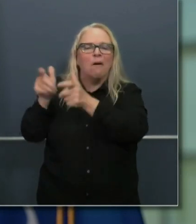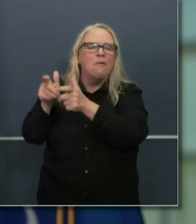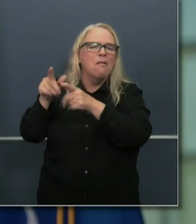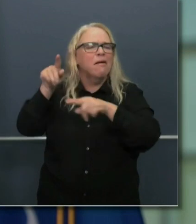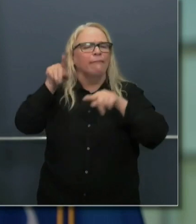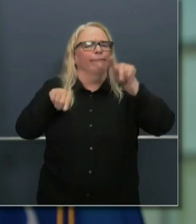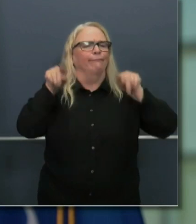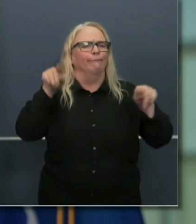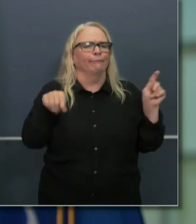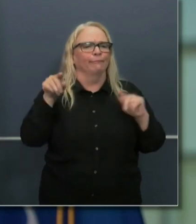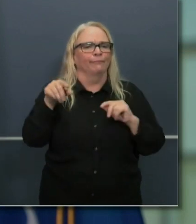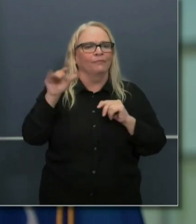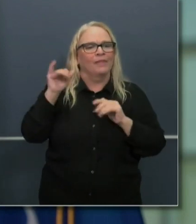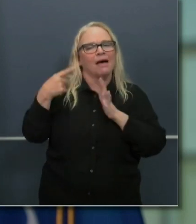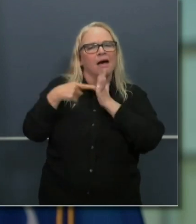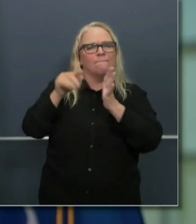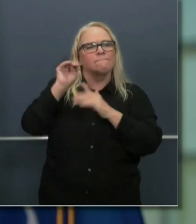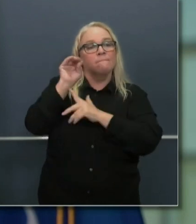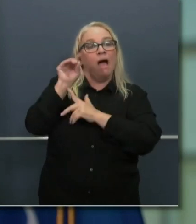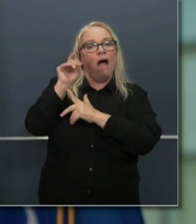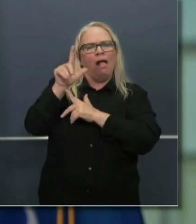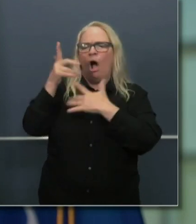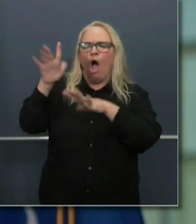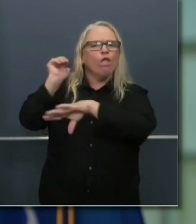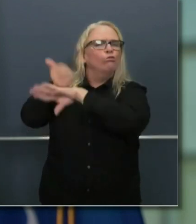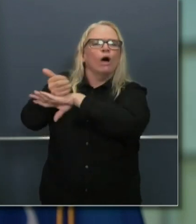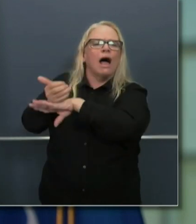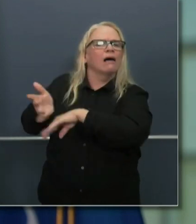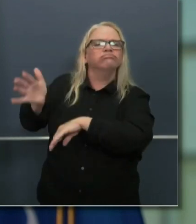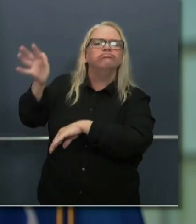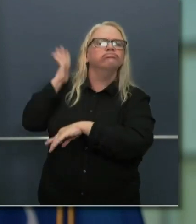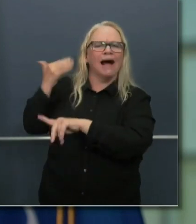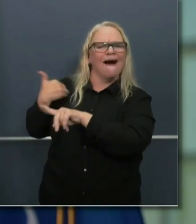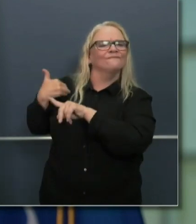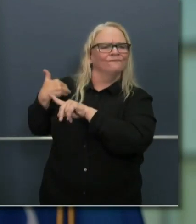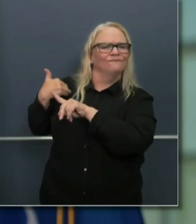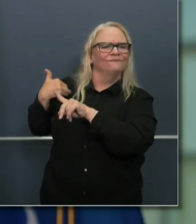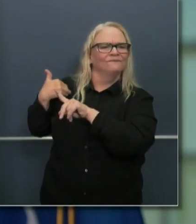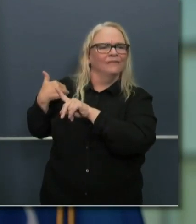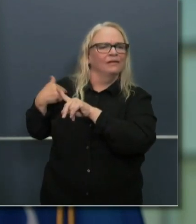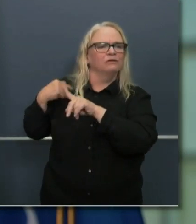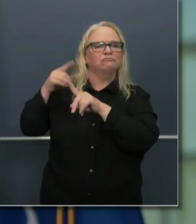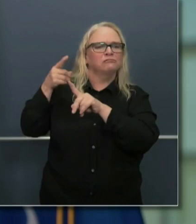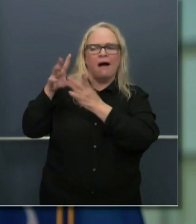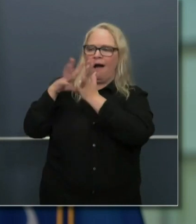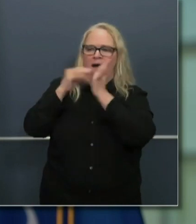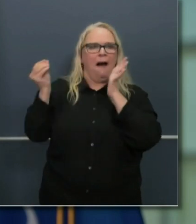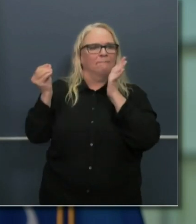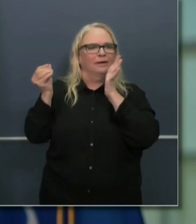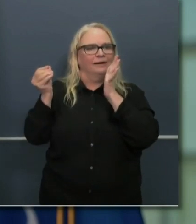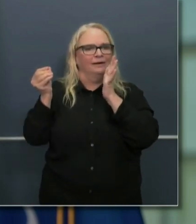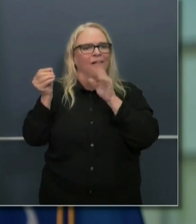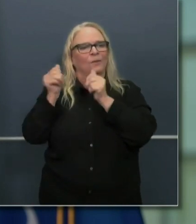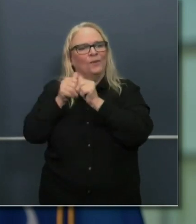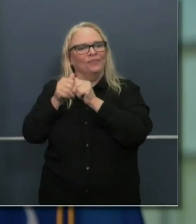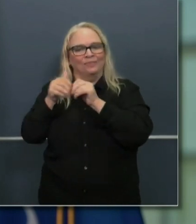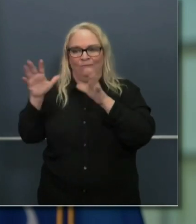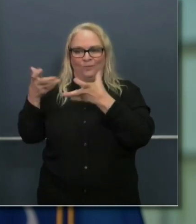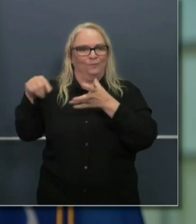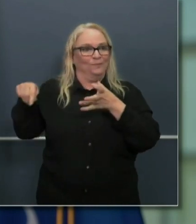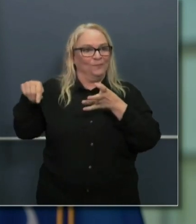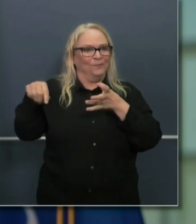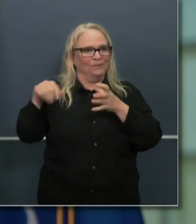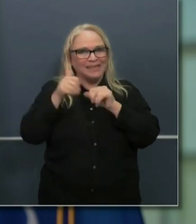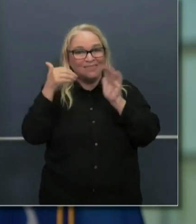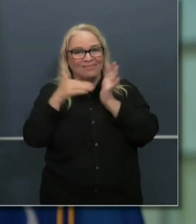existing infrastructure, bottom up. And now with this new cohort trained, we'll be able to do a lot more over